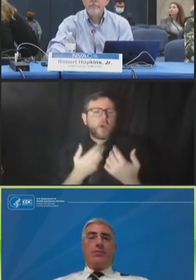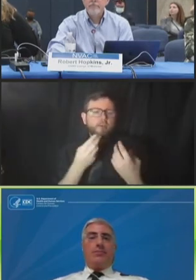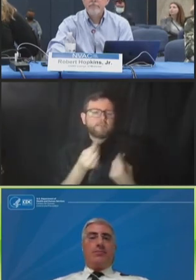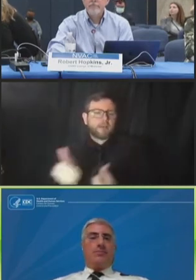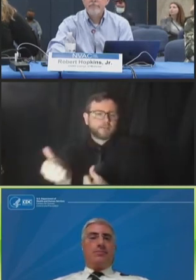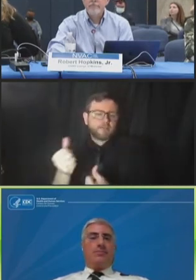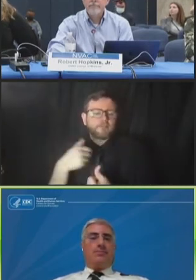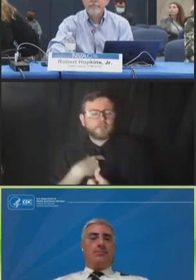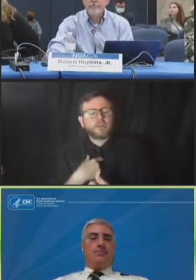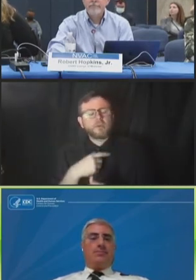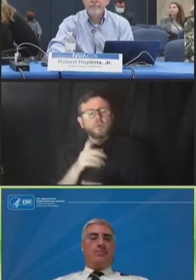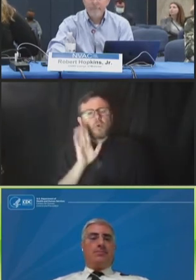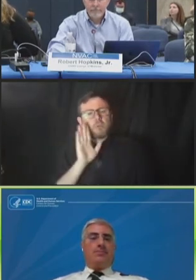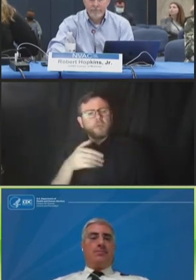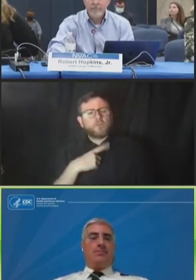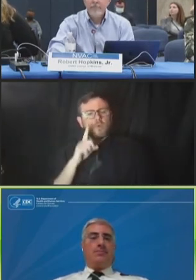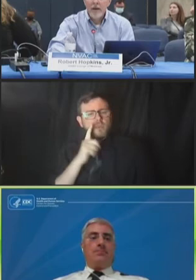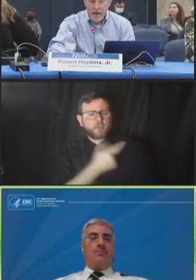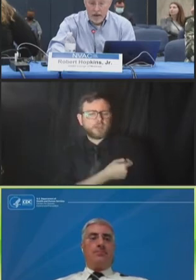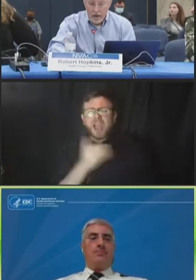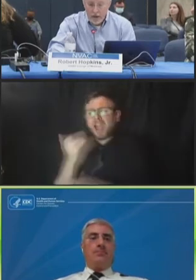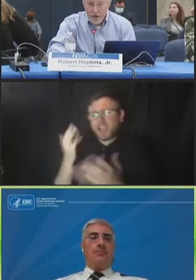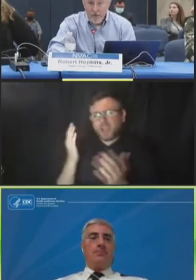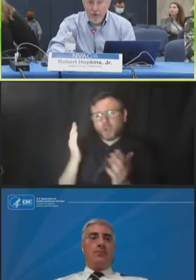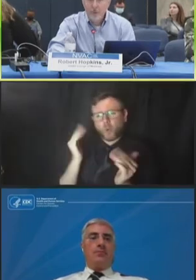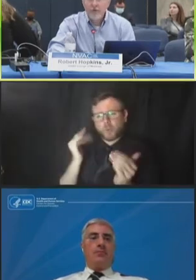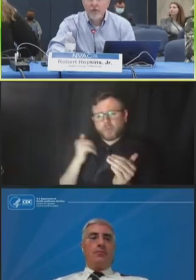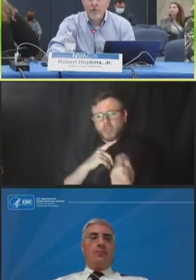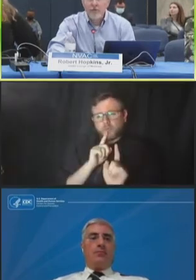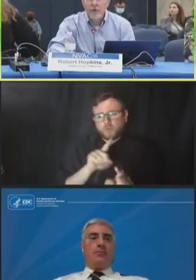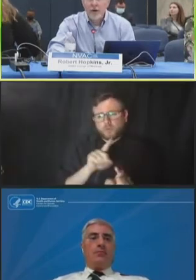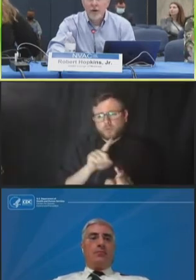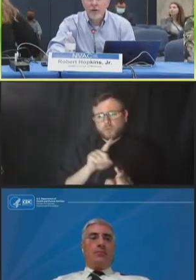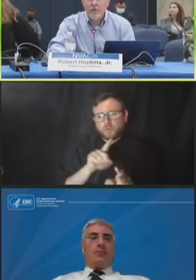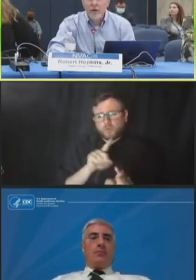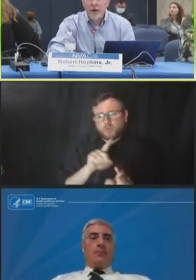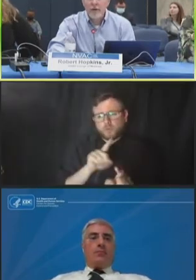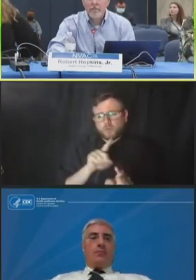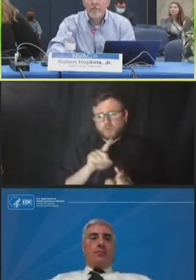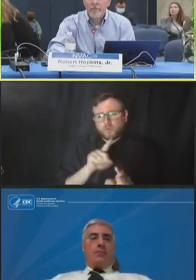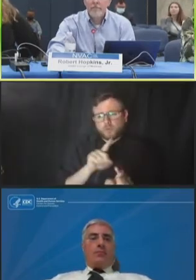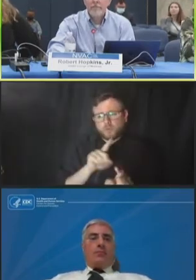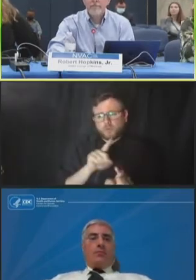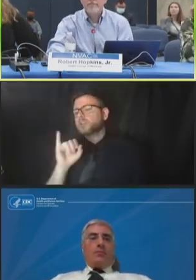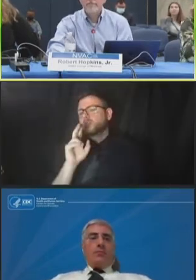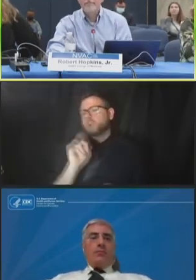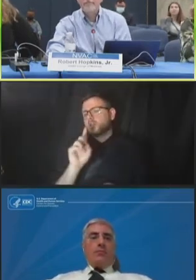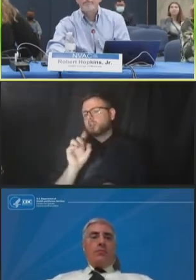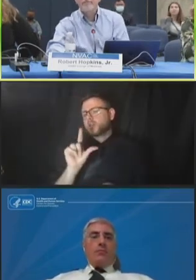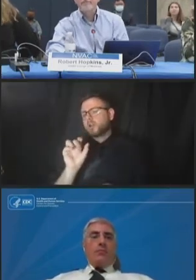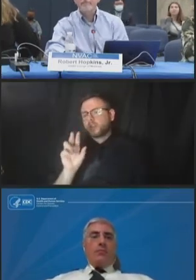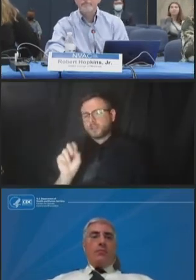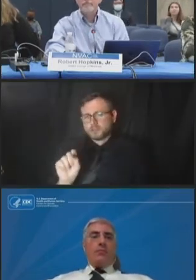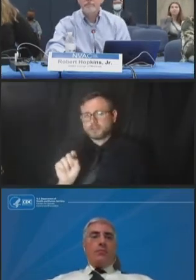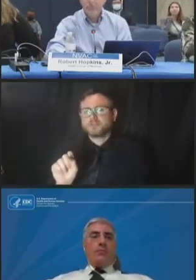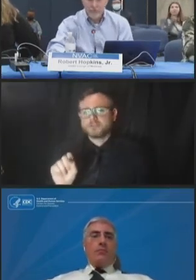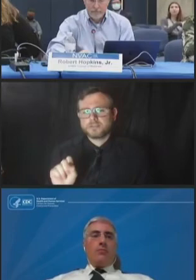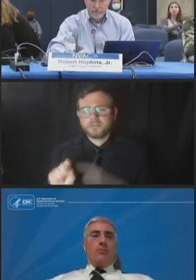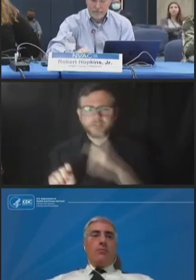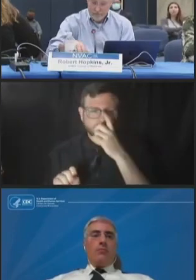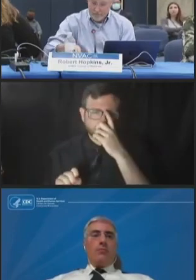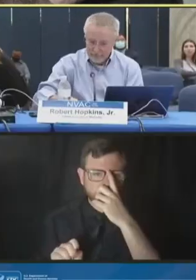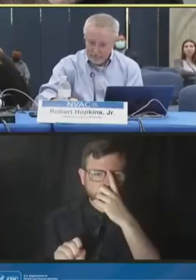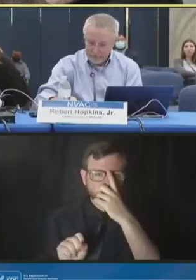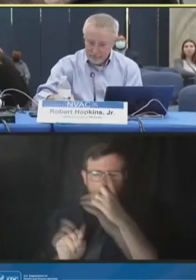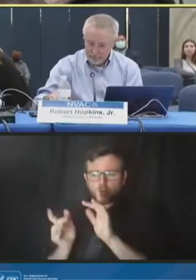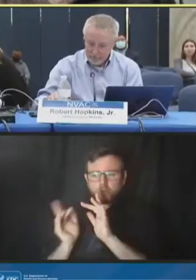questions. Thank you. The next question is from John Douglas online. Yeah, thanks for that really